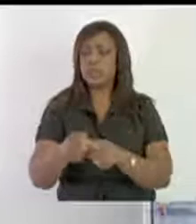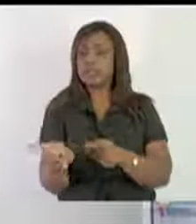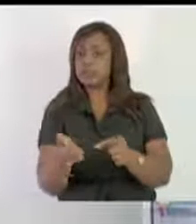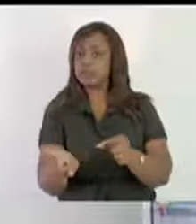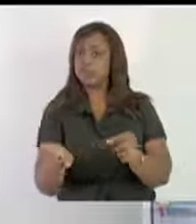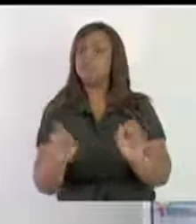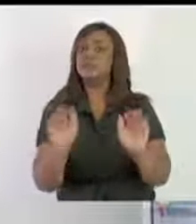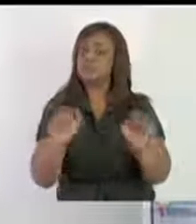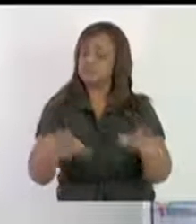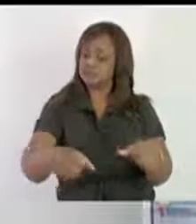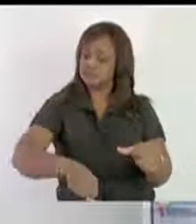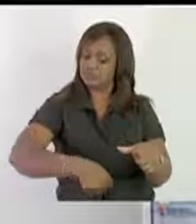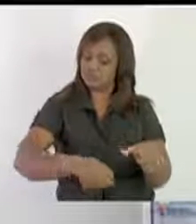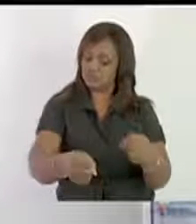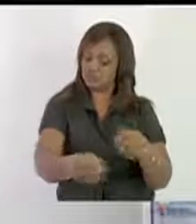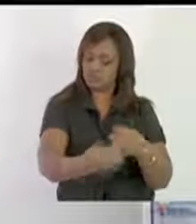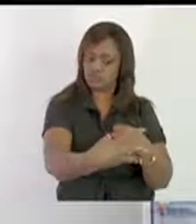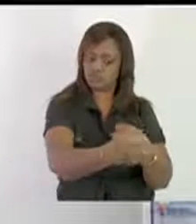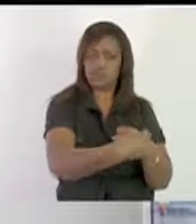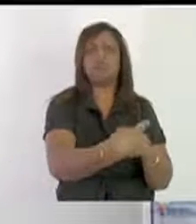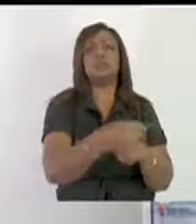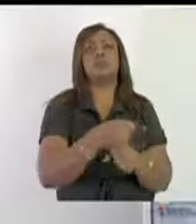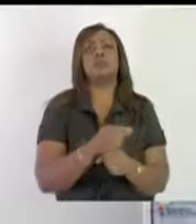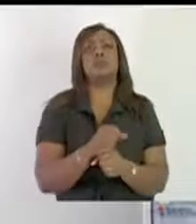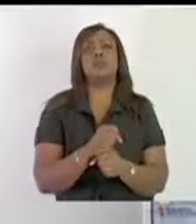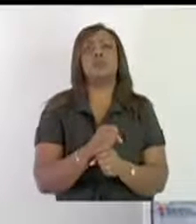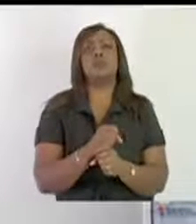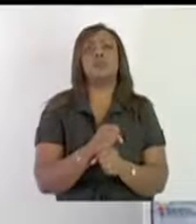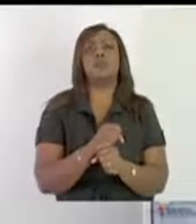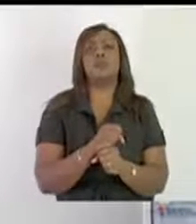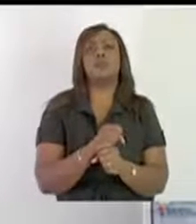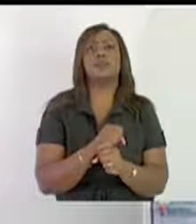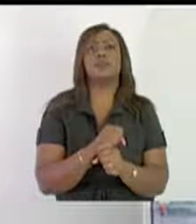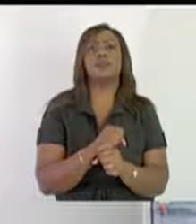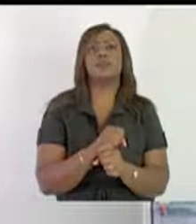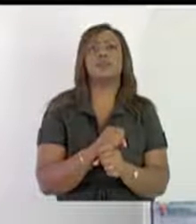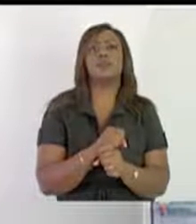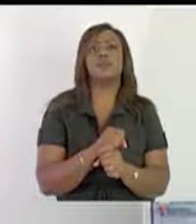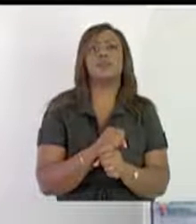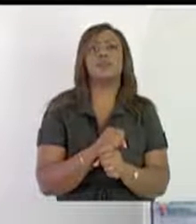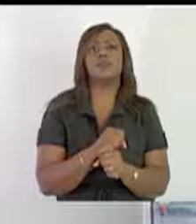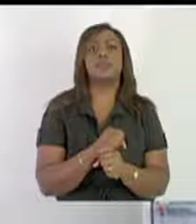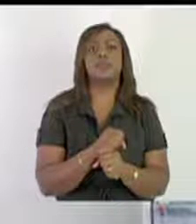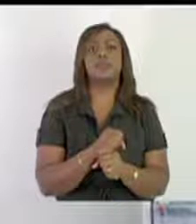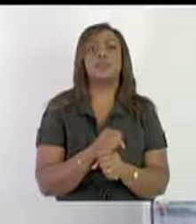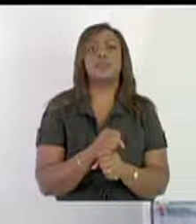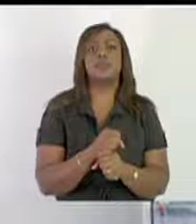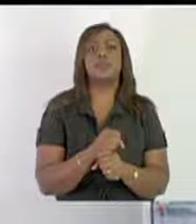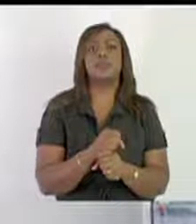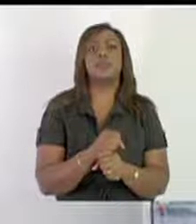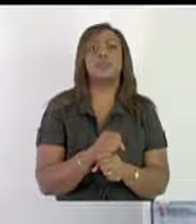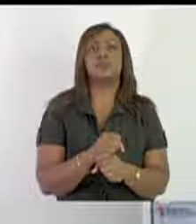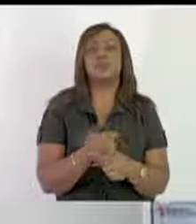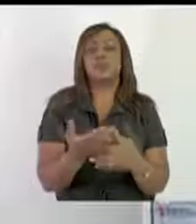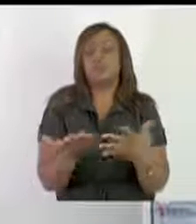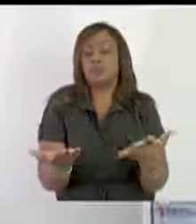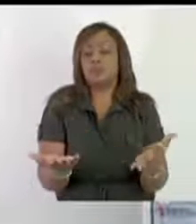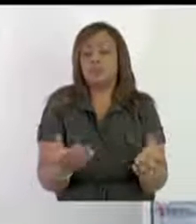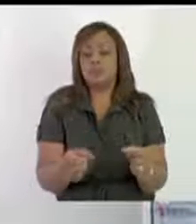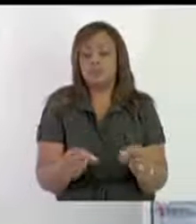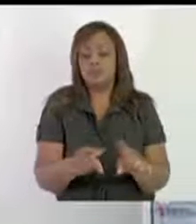sex, then they can contract an STD or STI, which is sexually transmitted infections, and then they can pass it on to